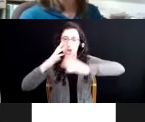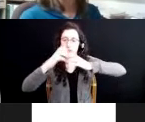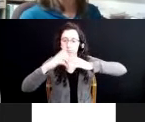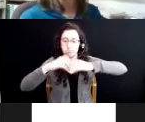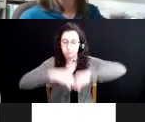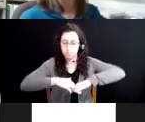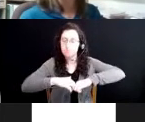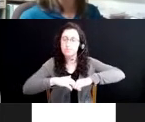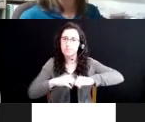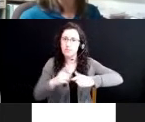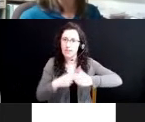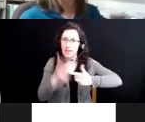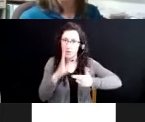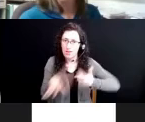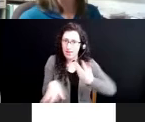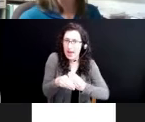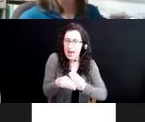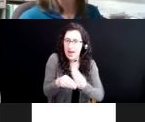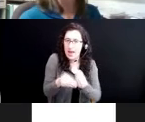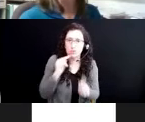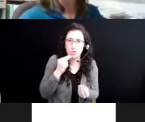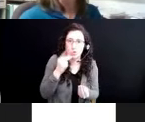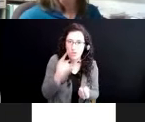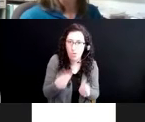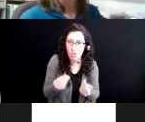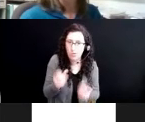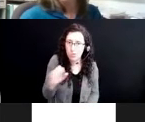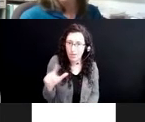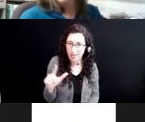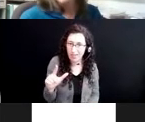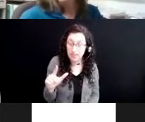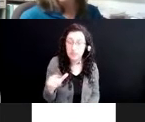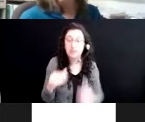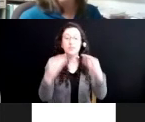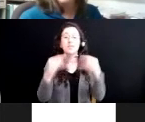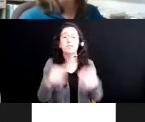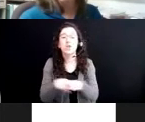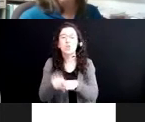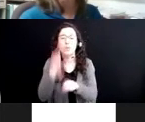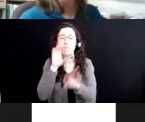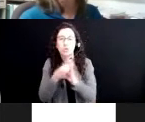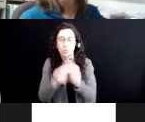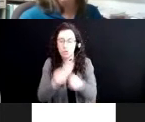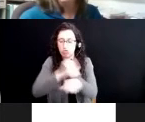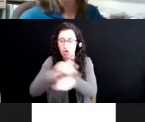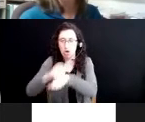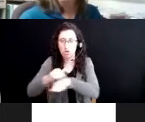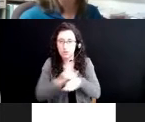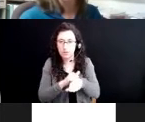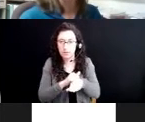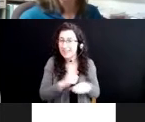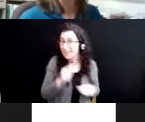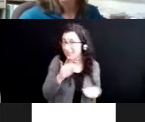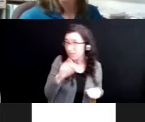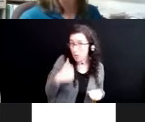valuable type of habitat, which both logs, if you don't have any existing, they can be brought